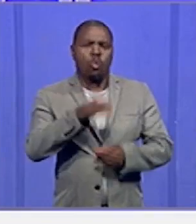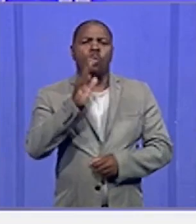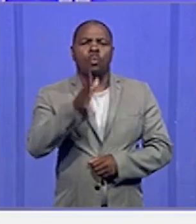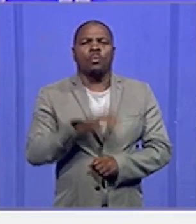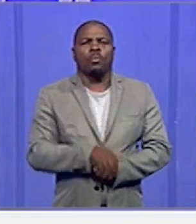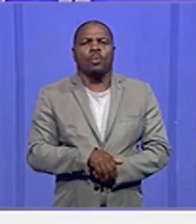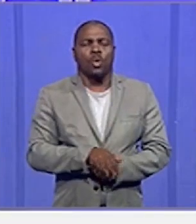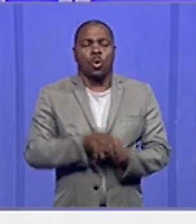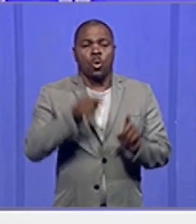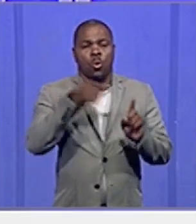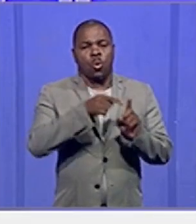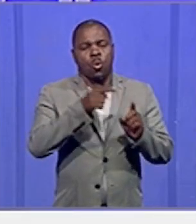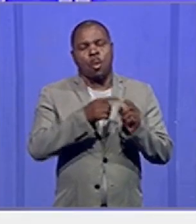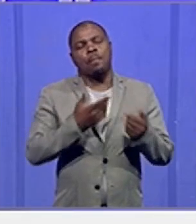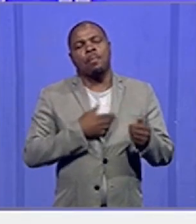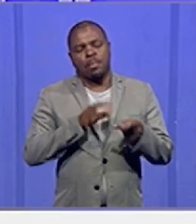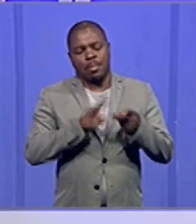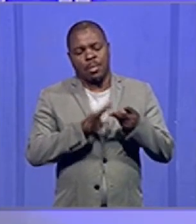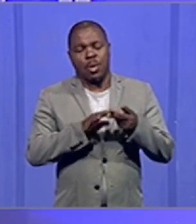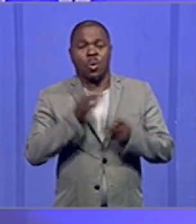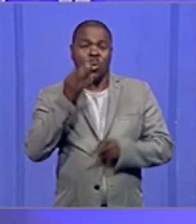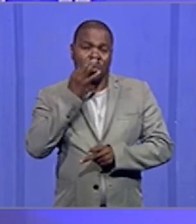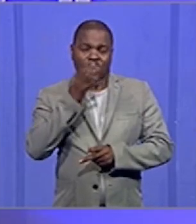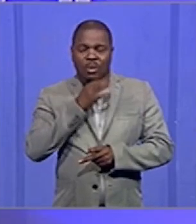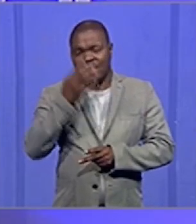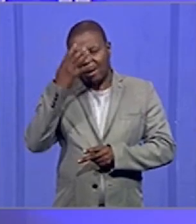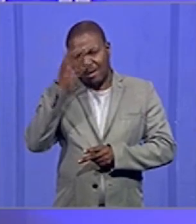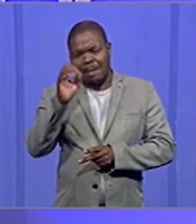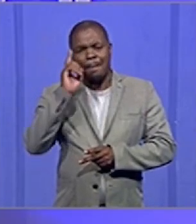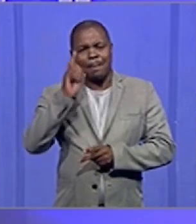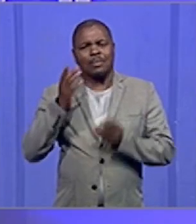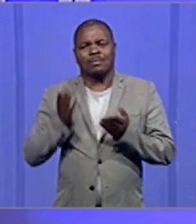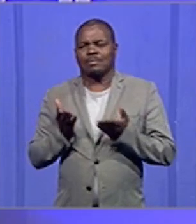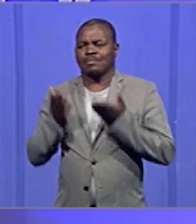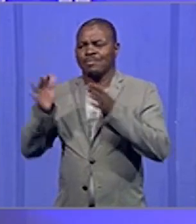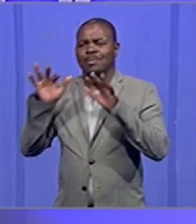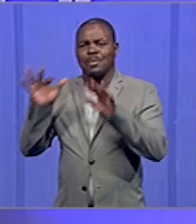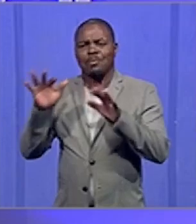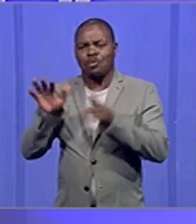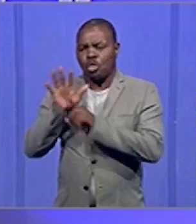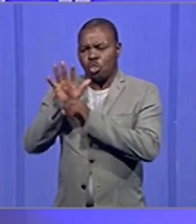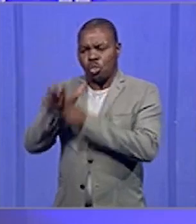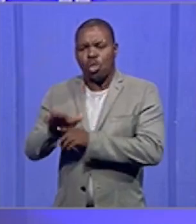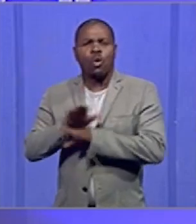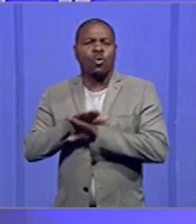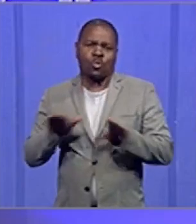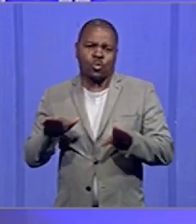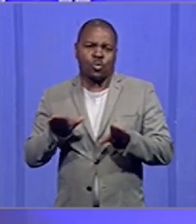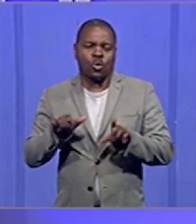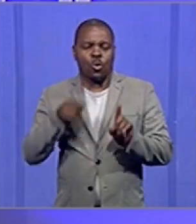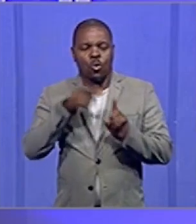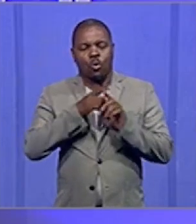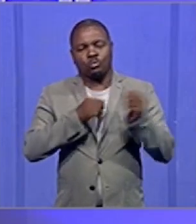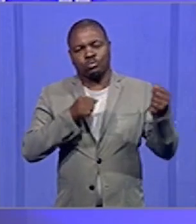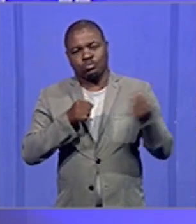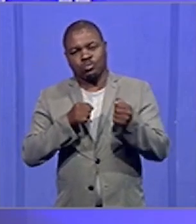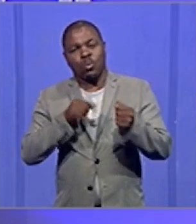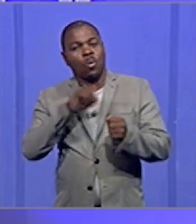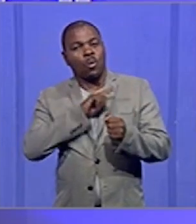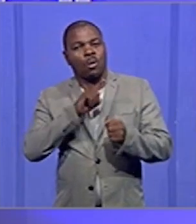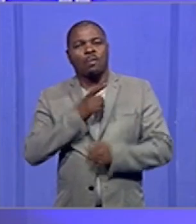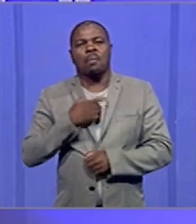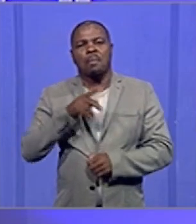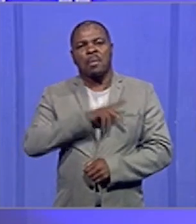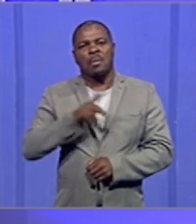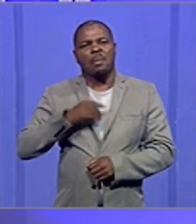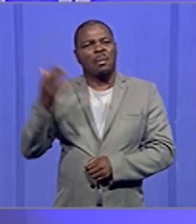bona. Dukwana o boetse a hlalosa ha mmuso o lokela ho sebeletsa setjhaba e seng ho se hatella. Ho kgethwa ha hae ho tla ka mora ho